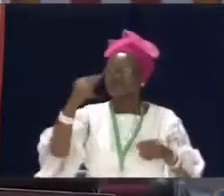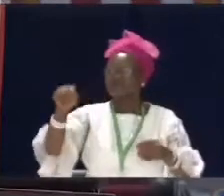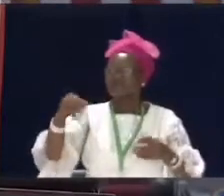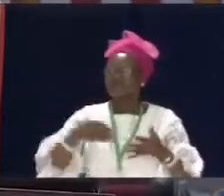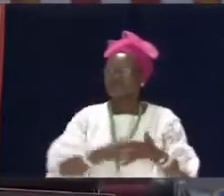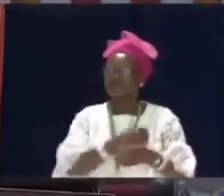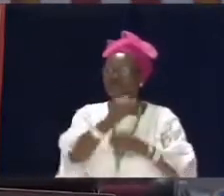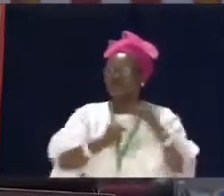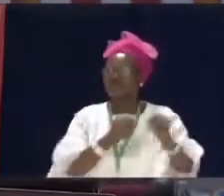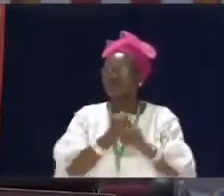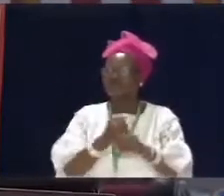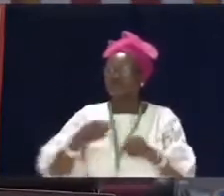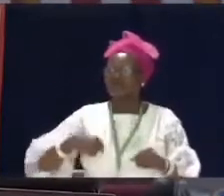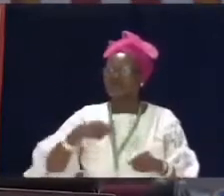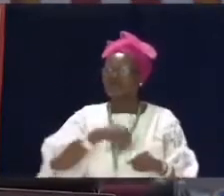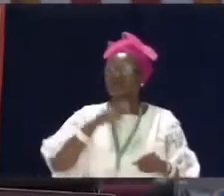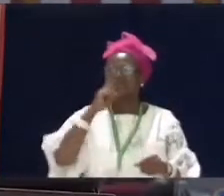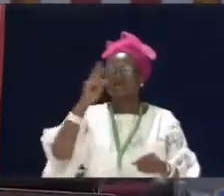are combining